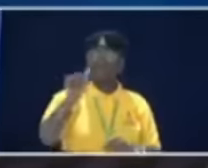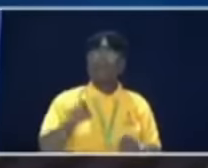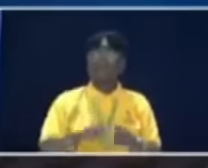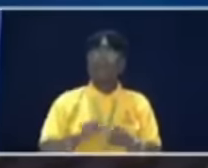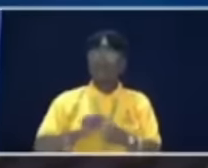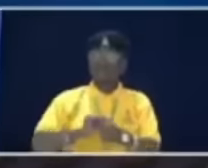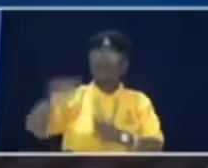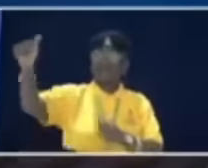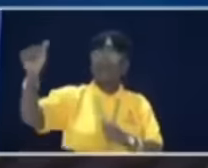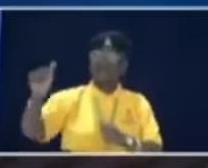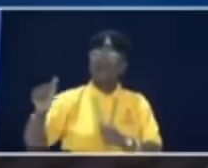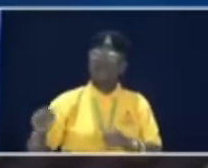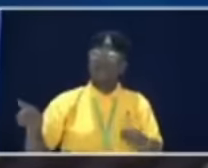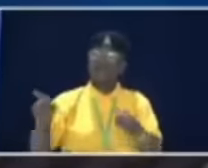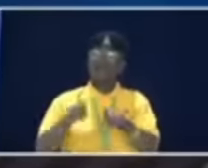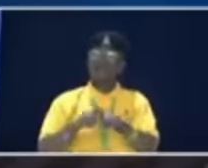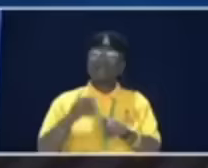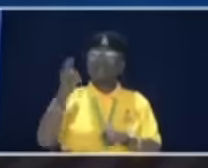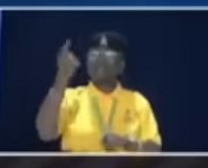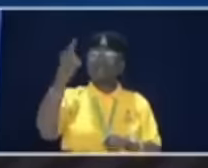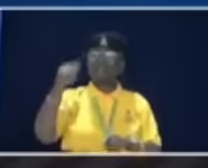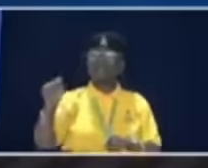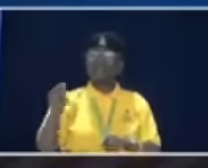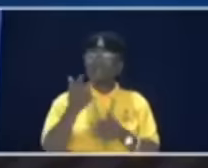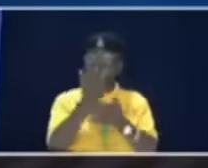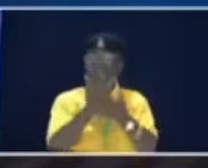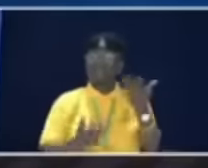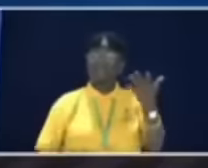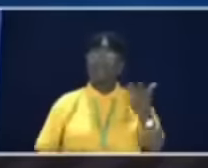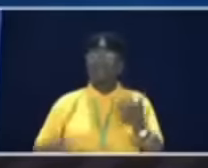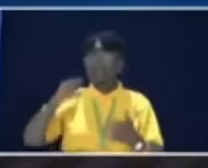like the layman before the beautiful gate,